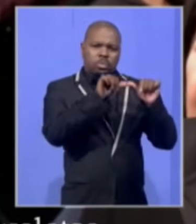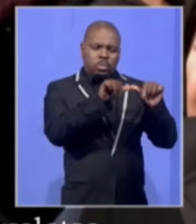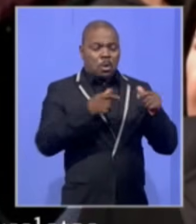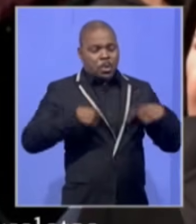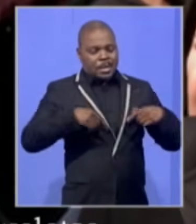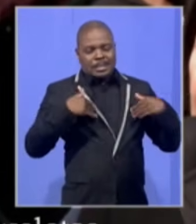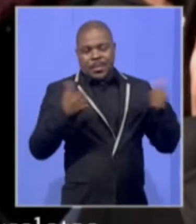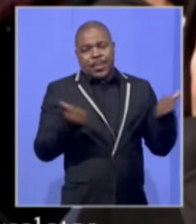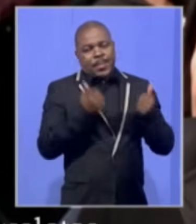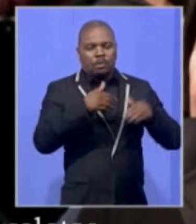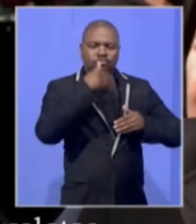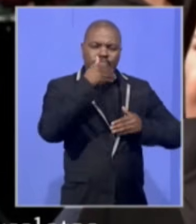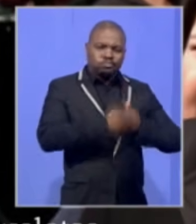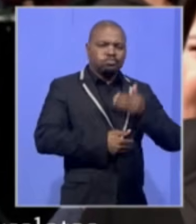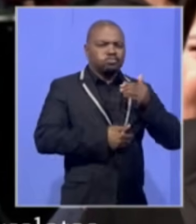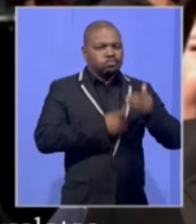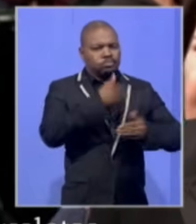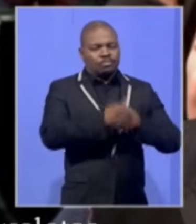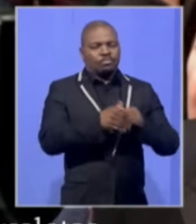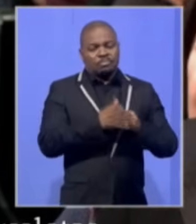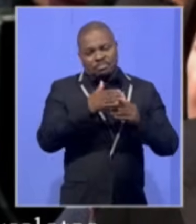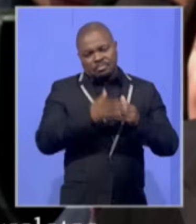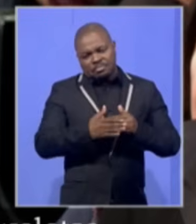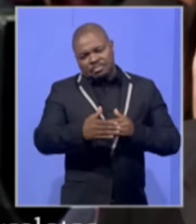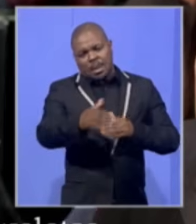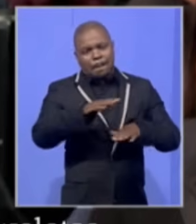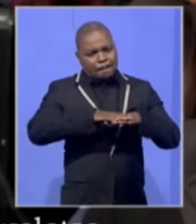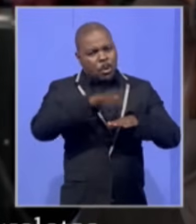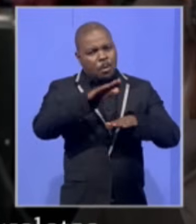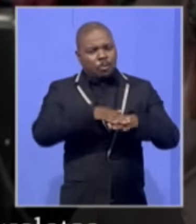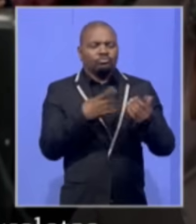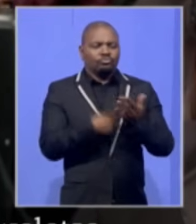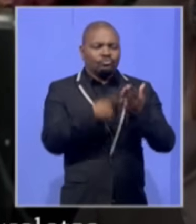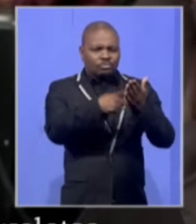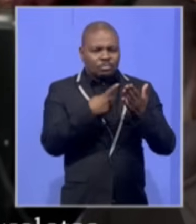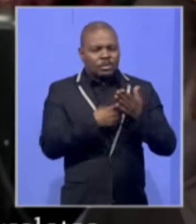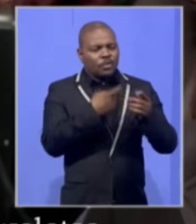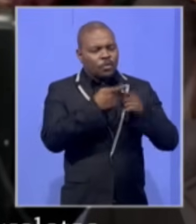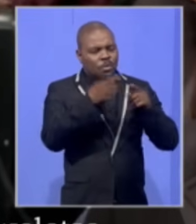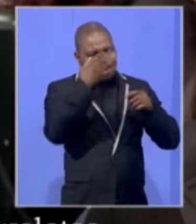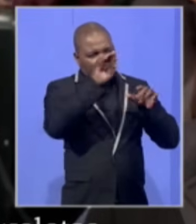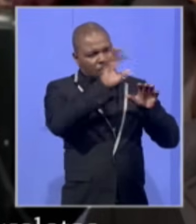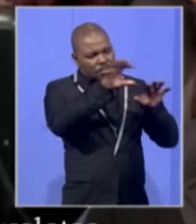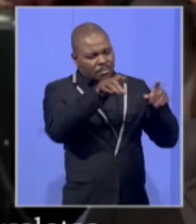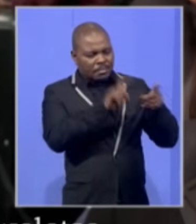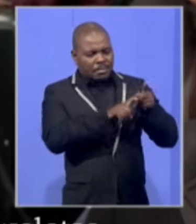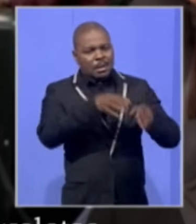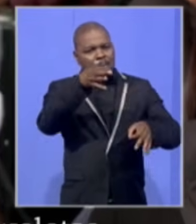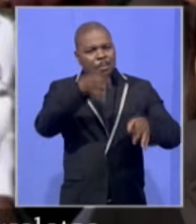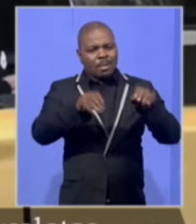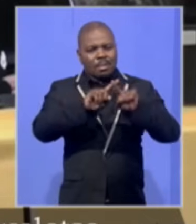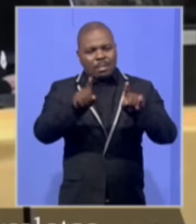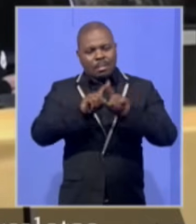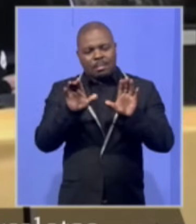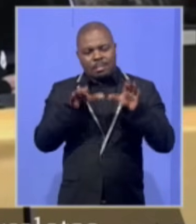started, and we're going to have a number of discussions across government with various political